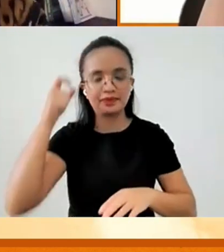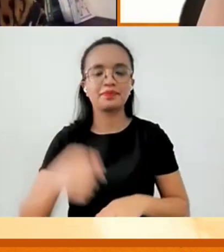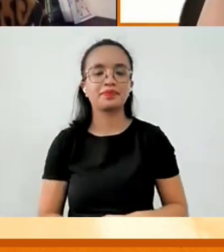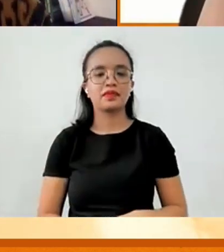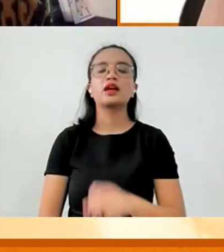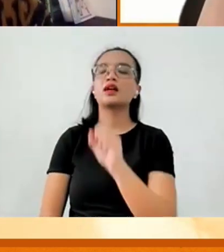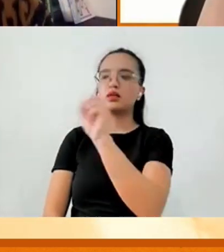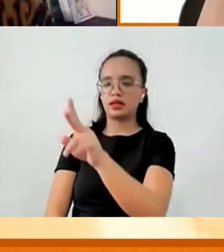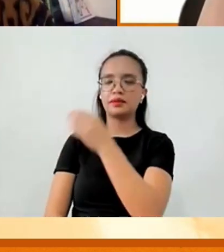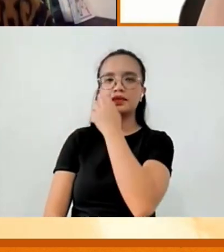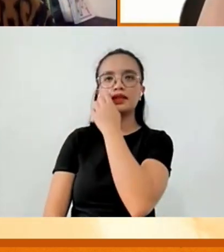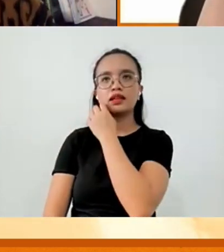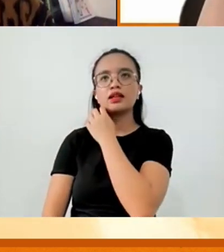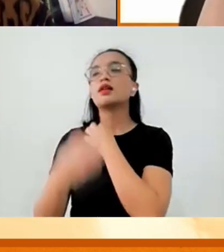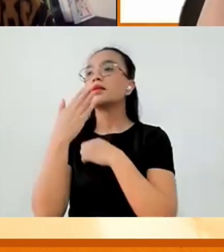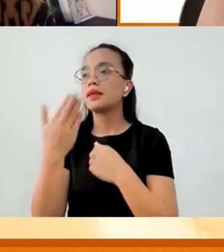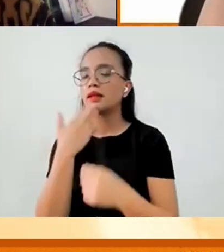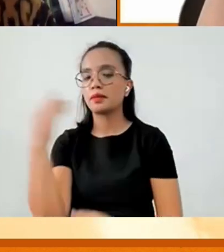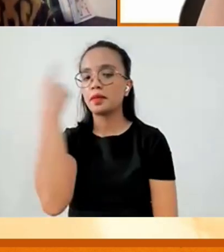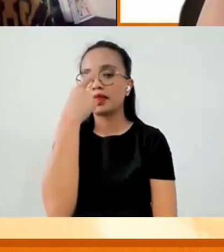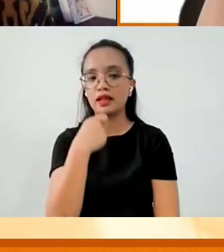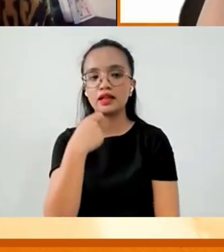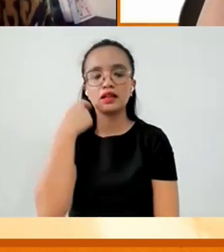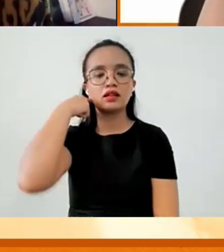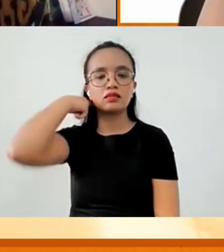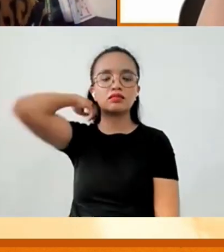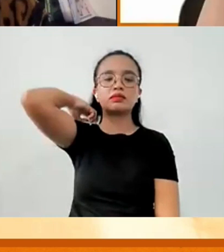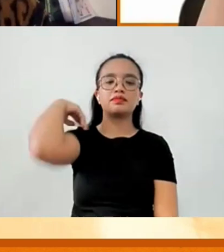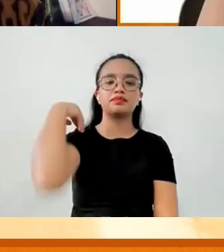Okay, thank you, Christian, for the question, and Lala.